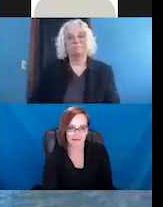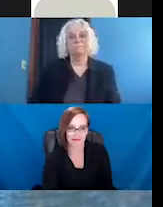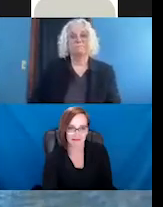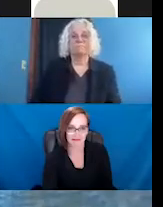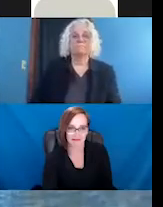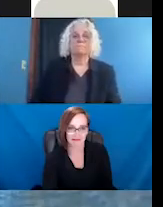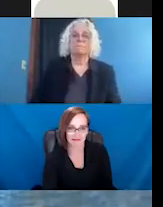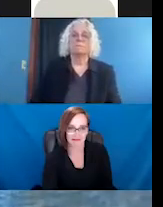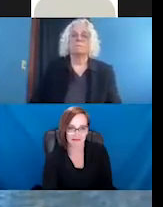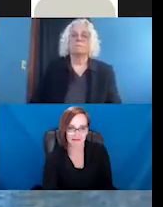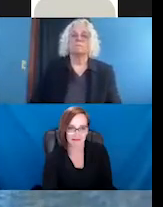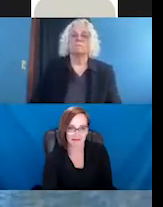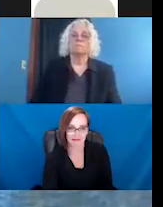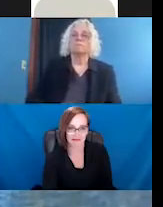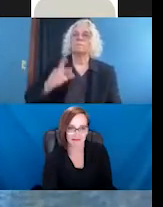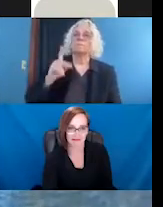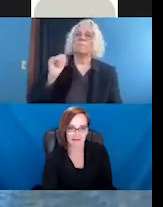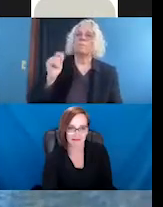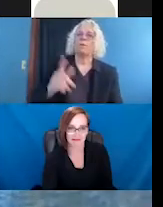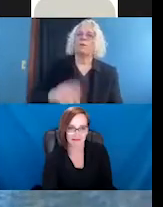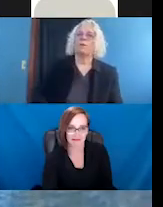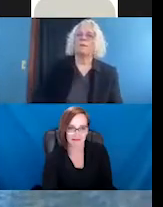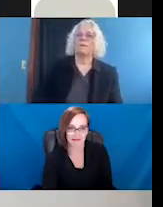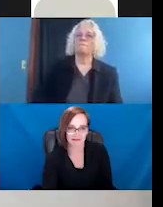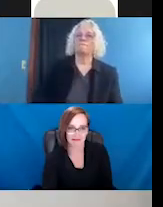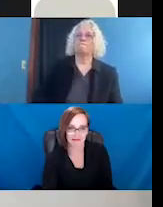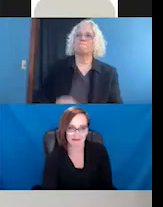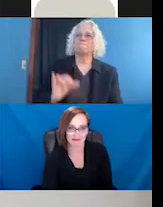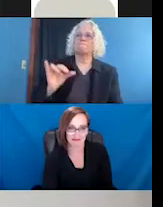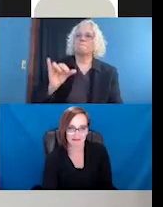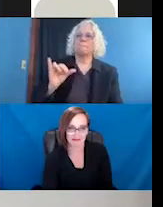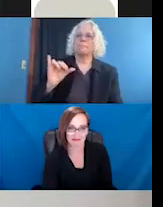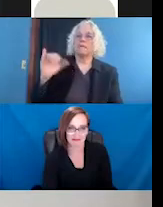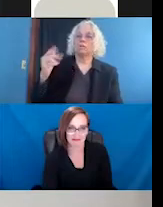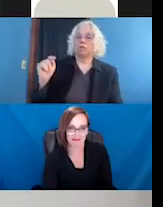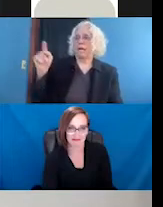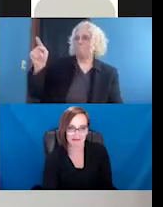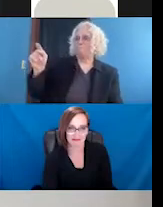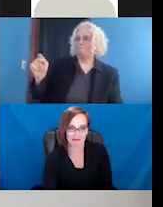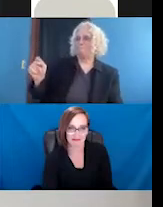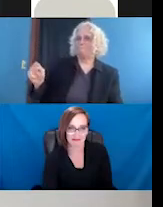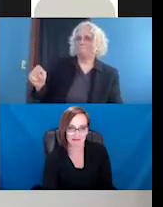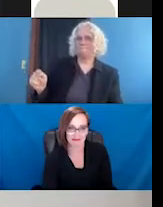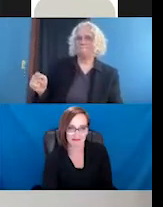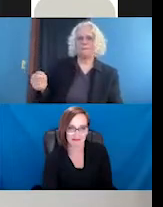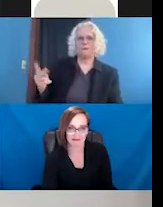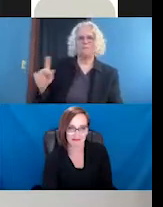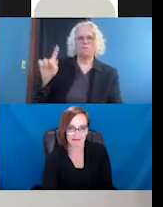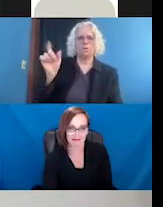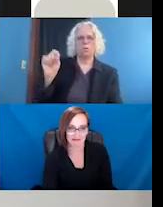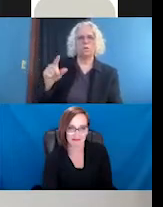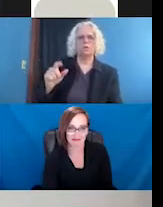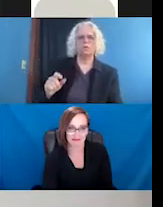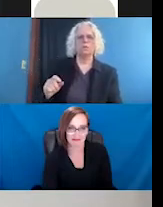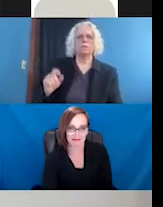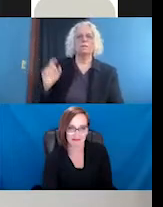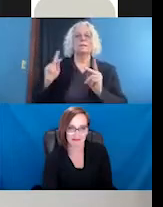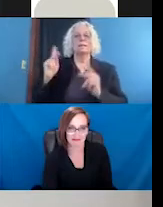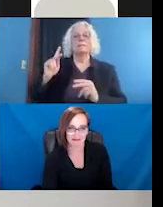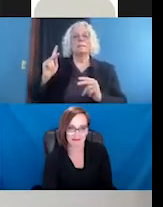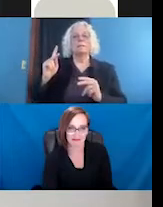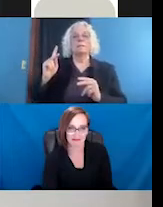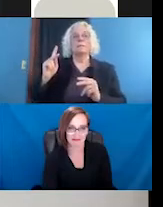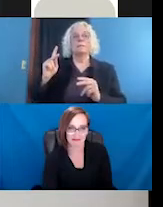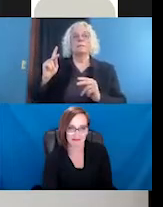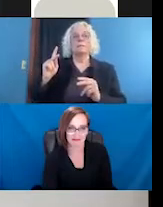So just seeing a couple of good activity in the chat here, talking about misperception that young people are not supporting a family with